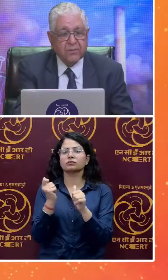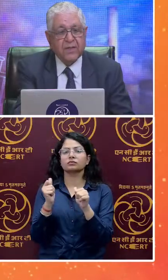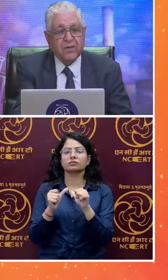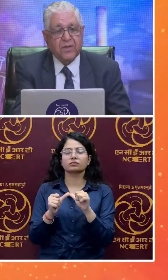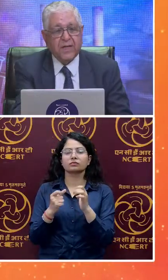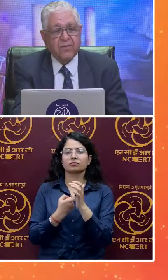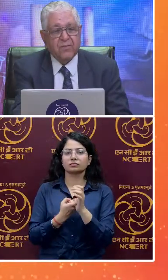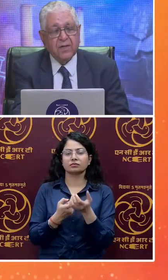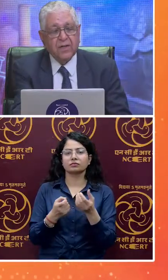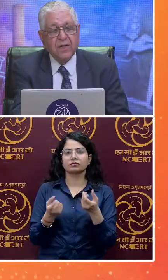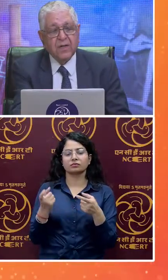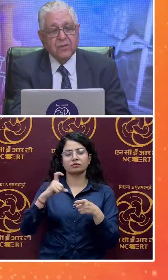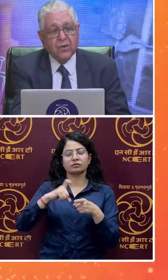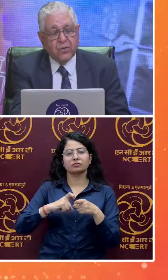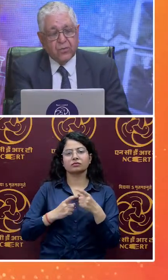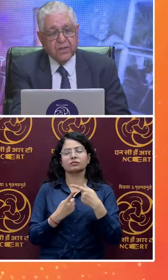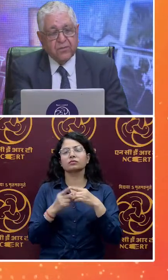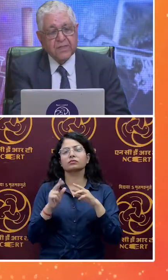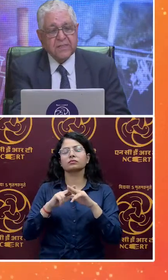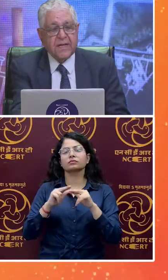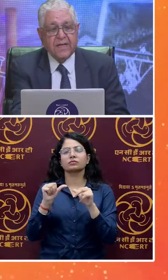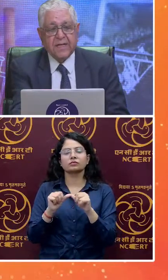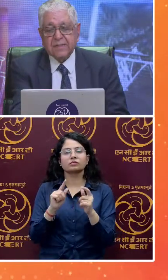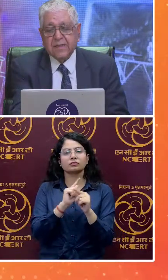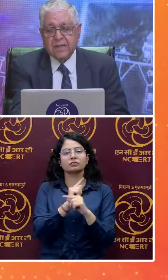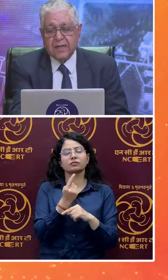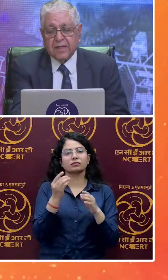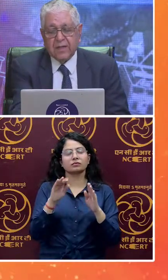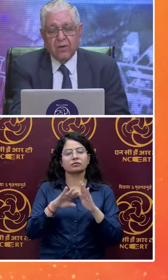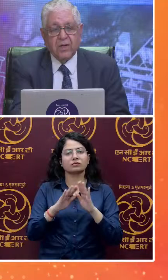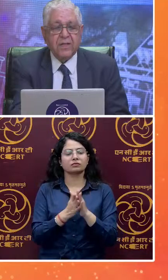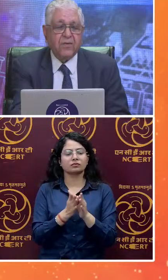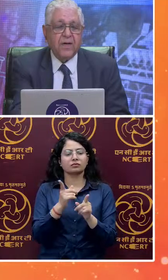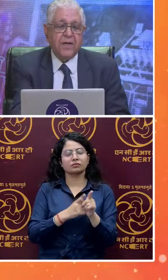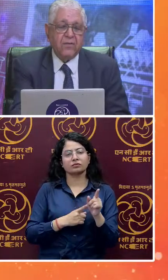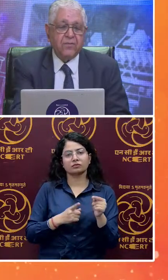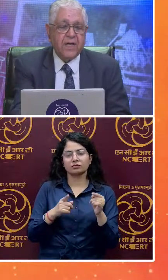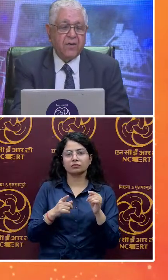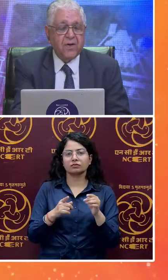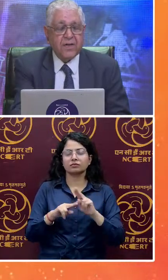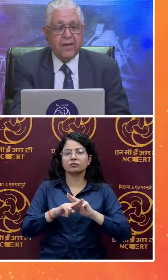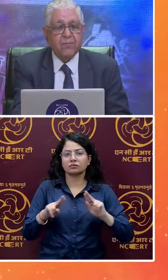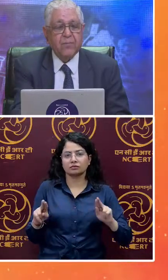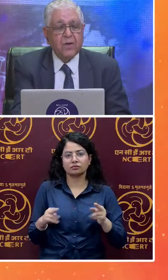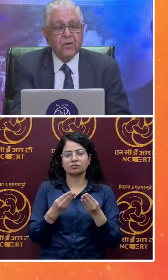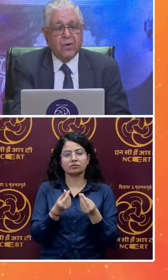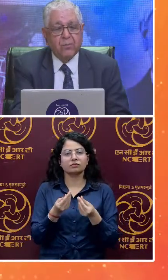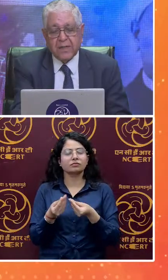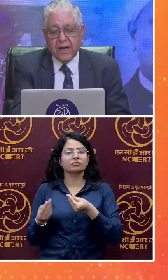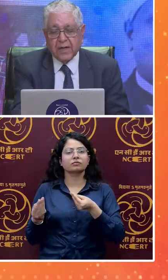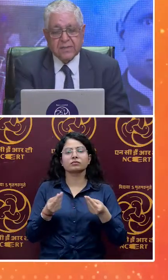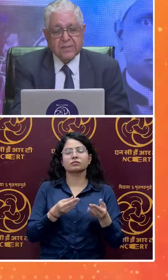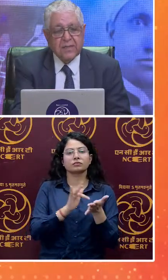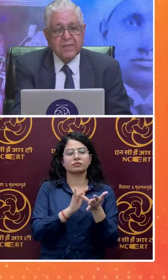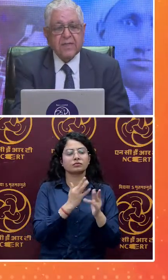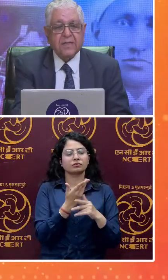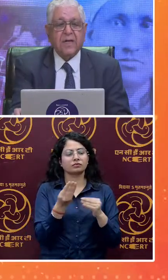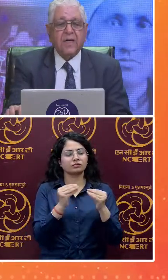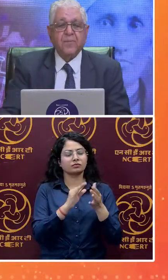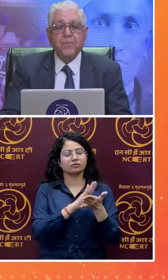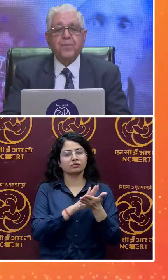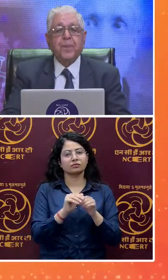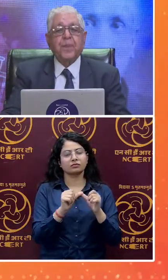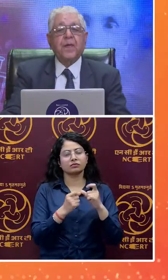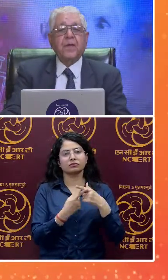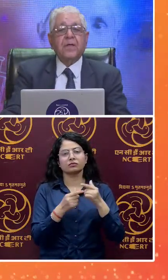of Management of TIFR. So, for the first 10 years, all the funding of TIFR came from Bhatnagar's